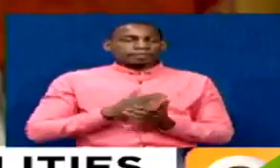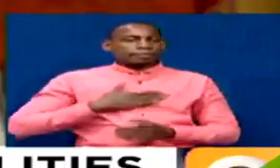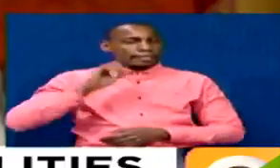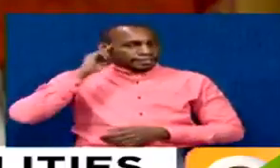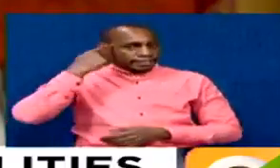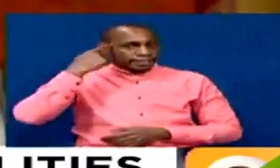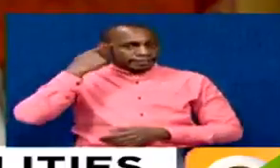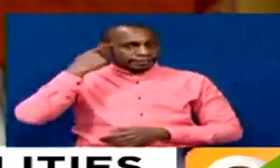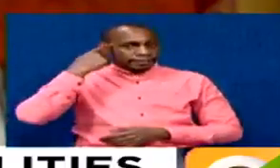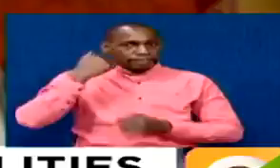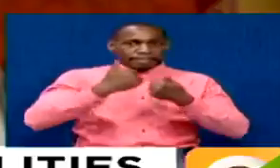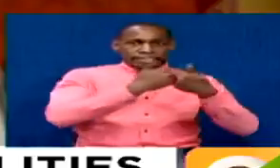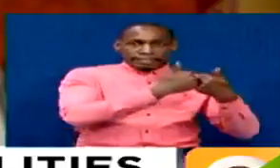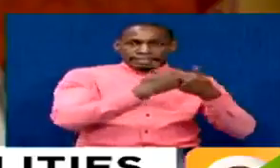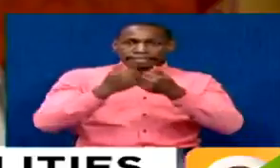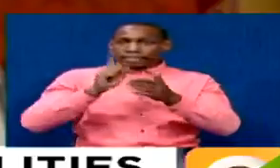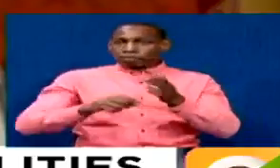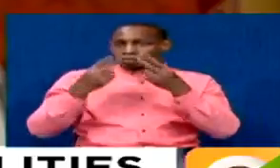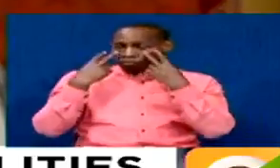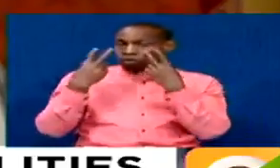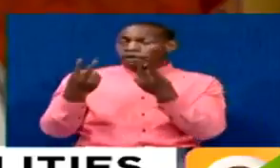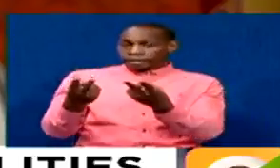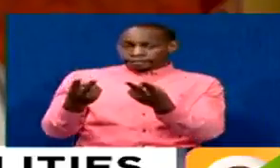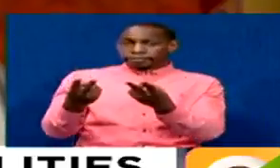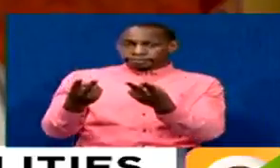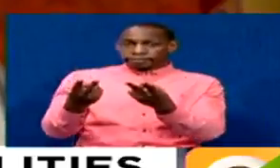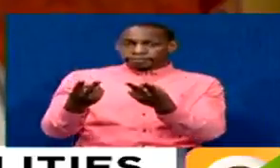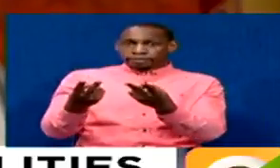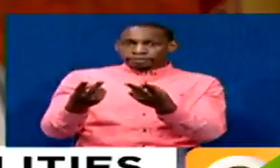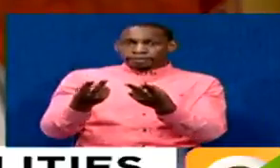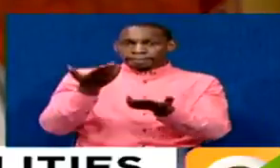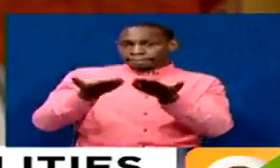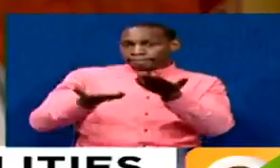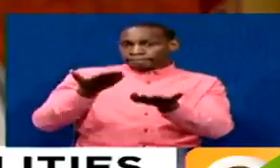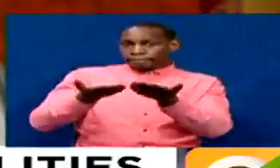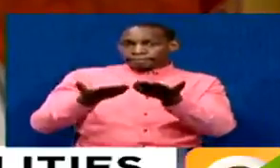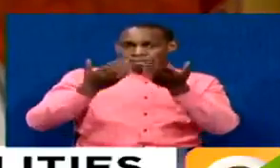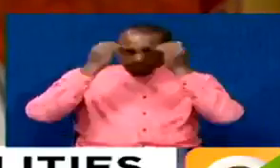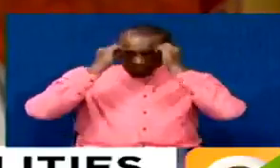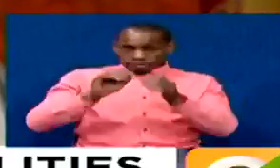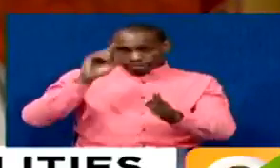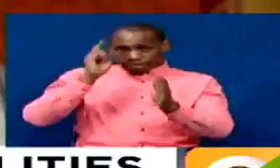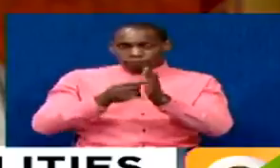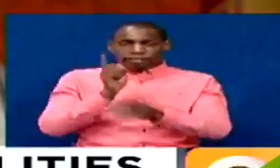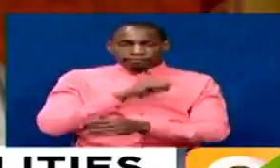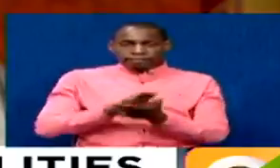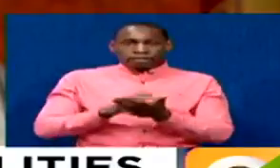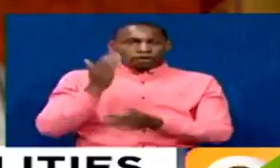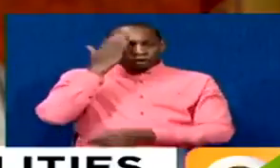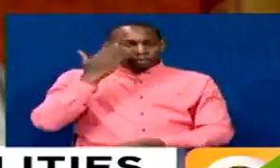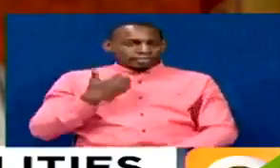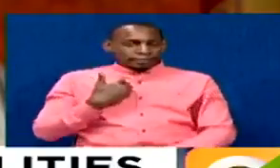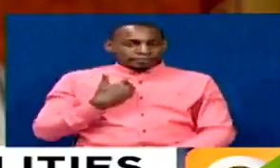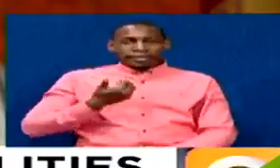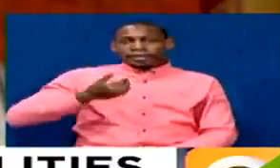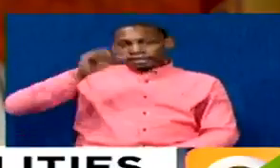think the challenge is because you realize for those maybe that are already identified as having autism,